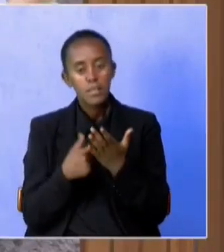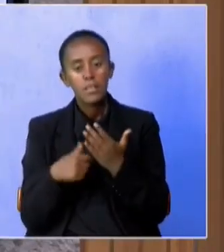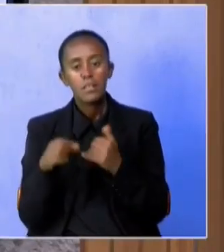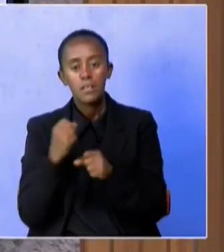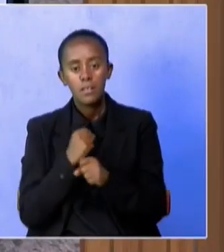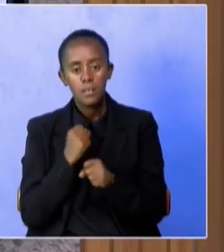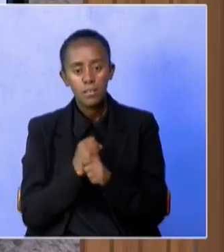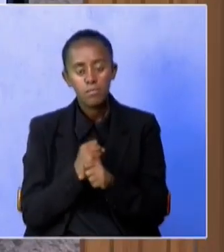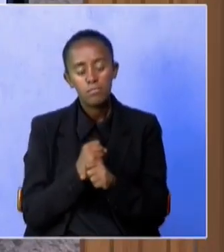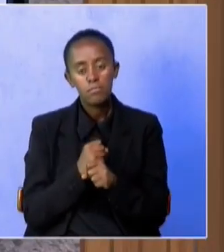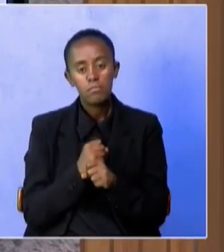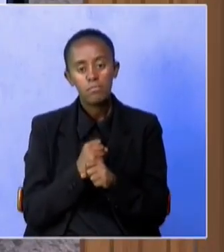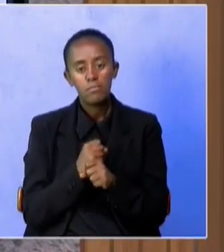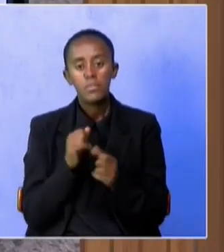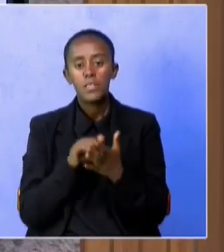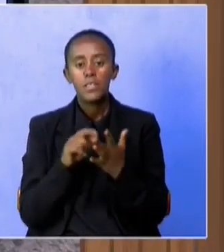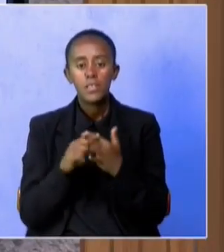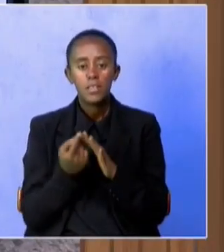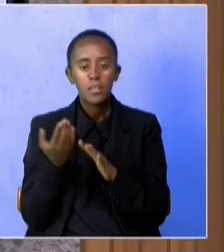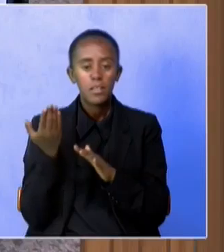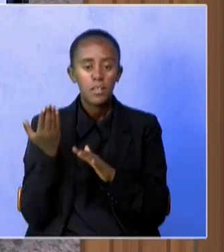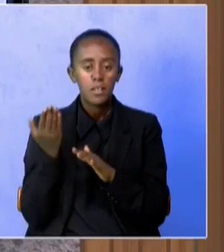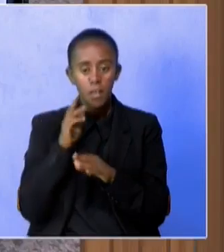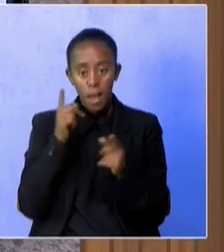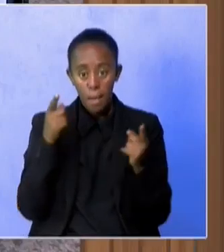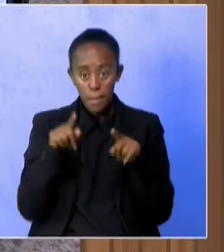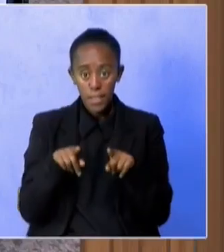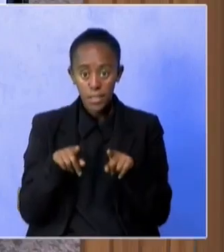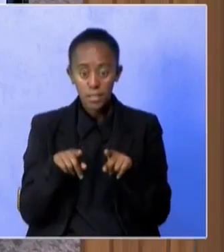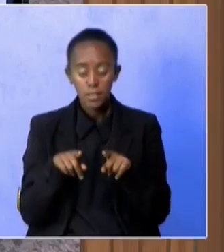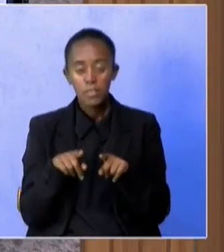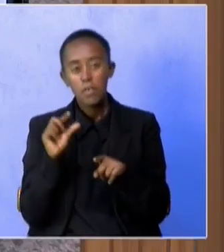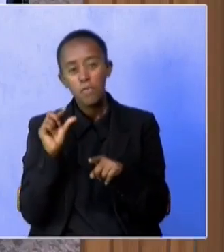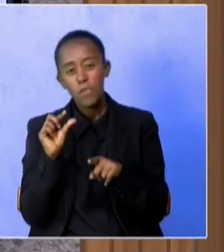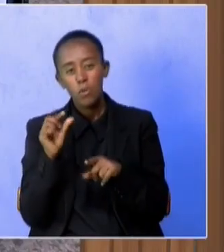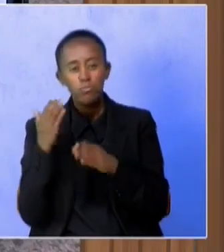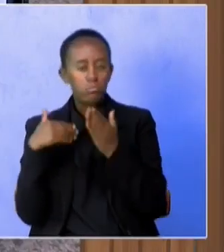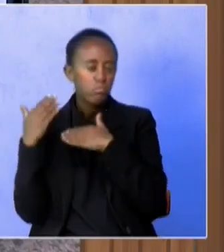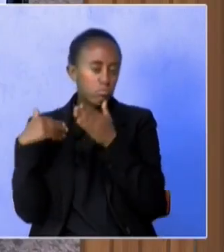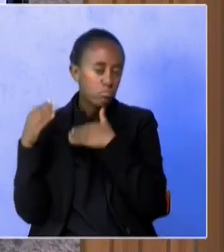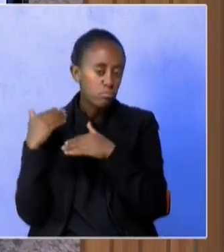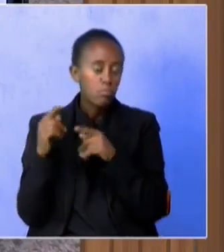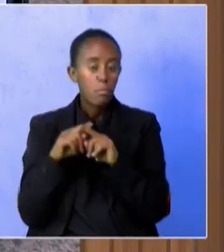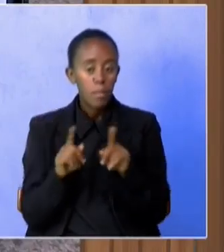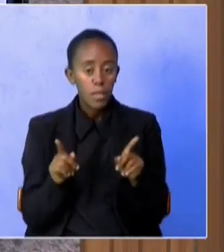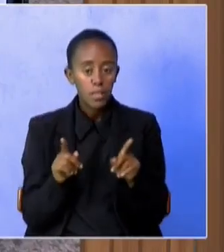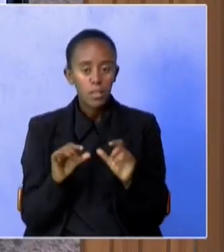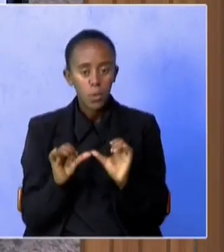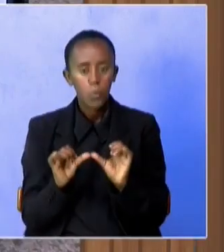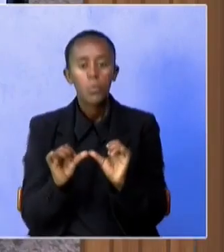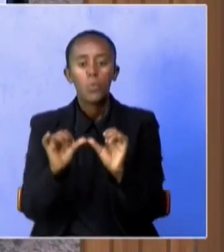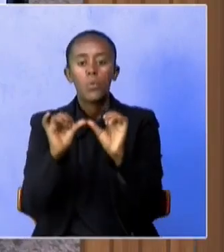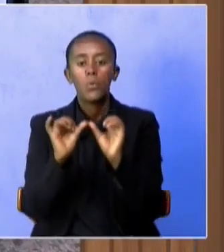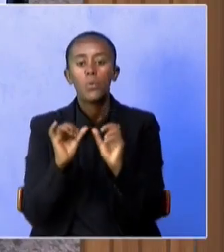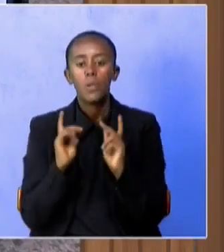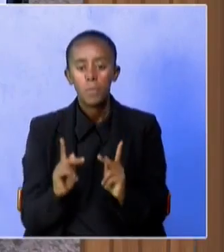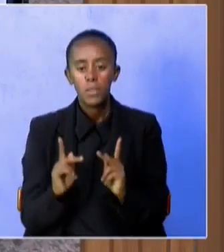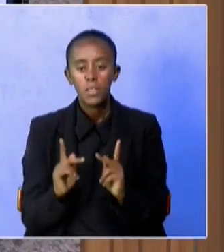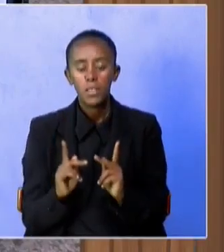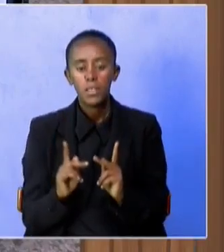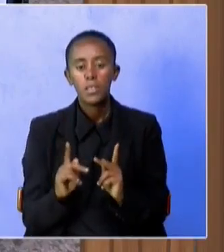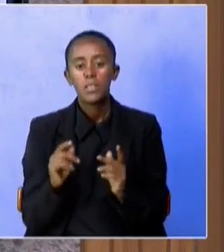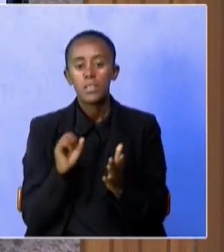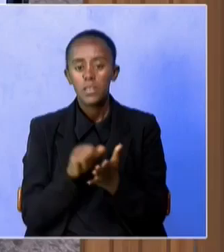happening a few years back, but still continuing to the present. So that is all that we